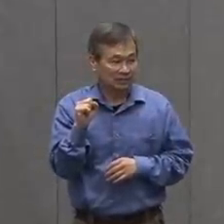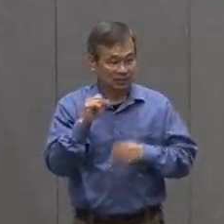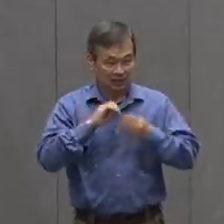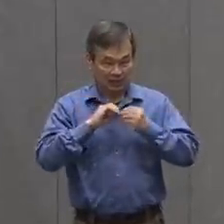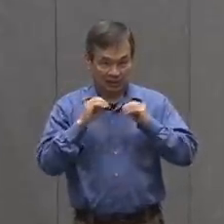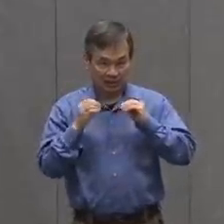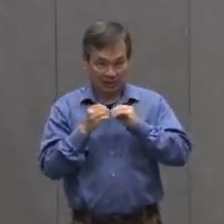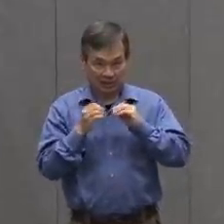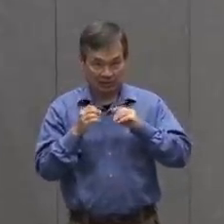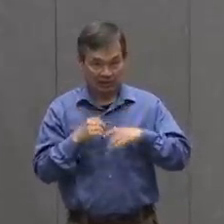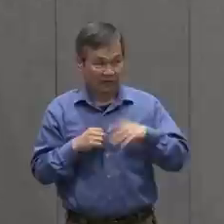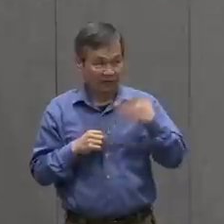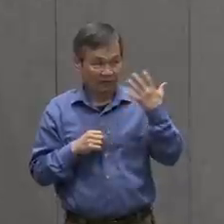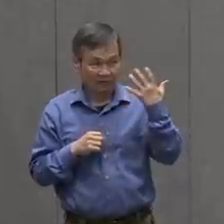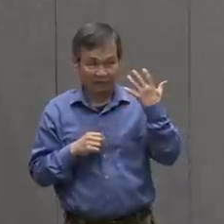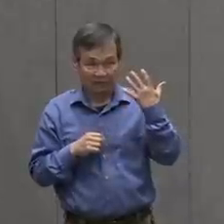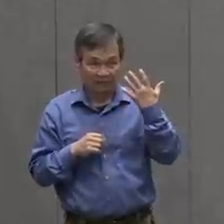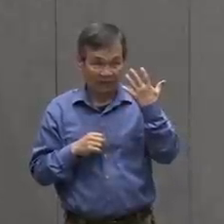number 5.